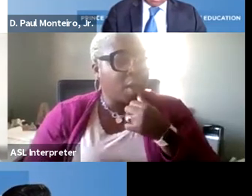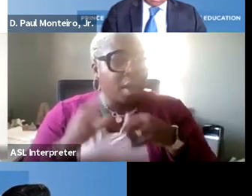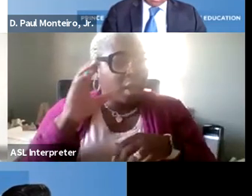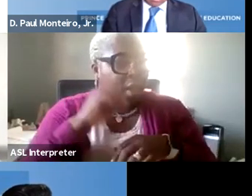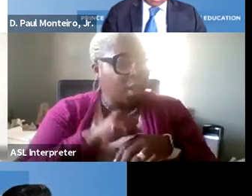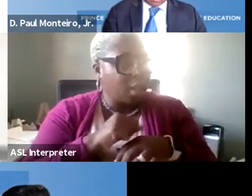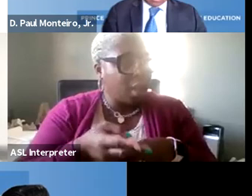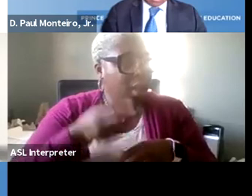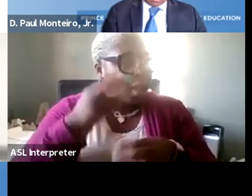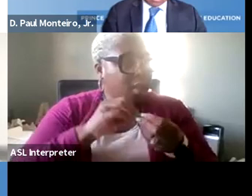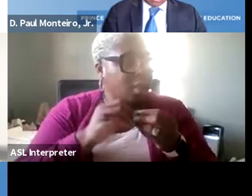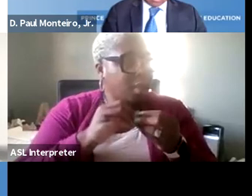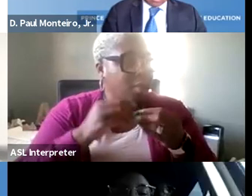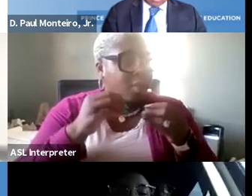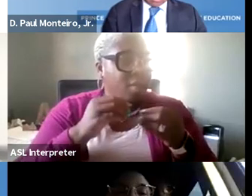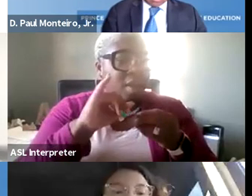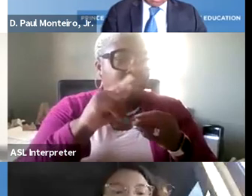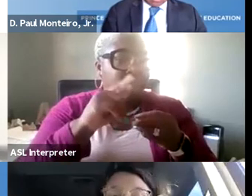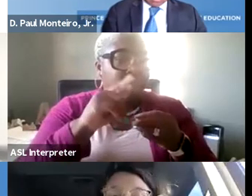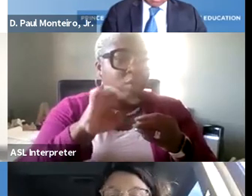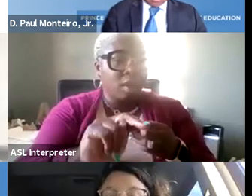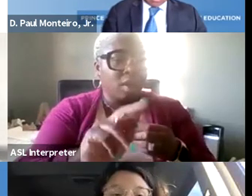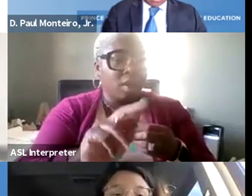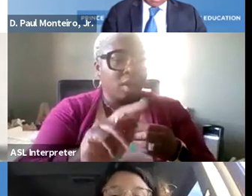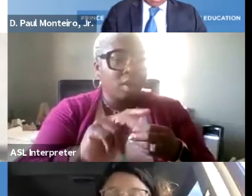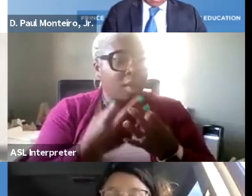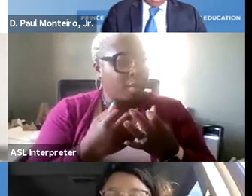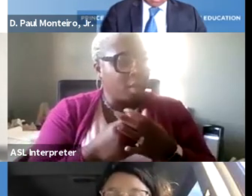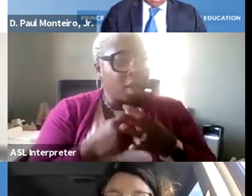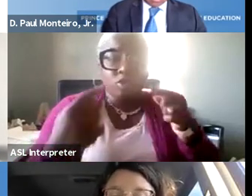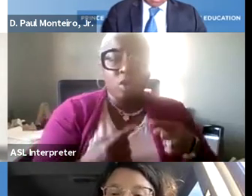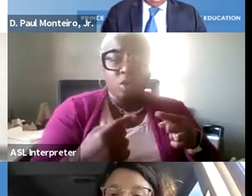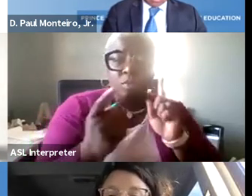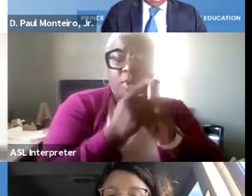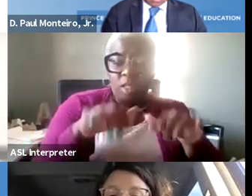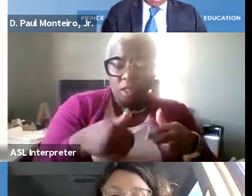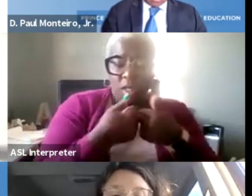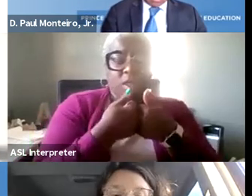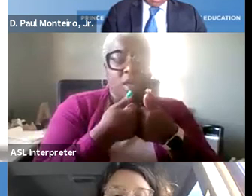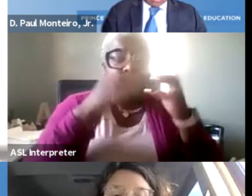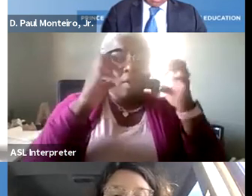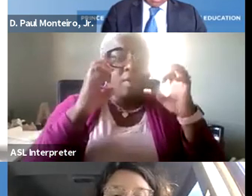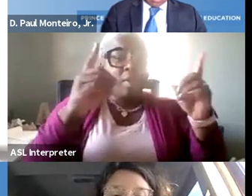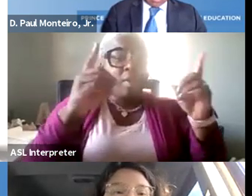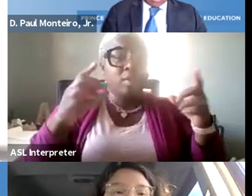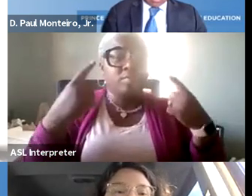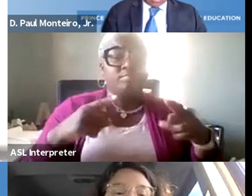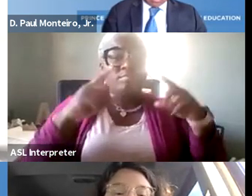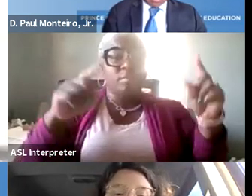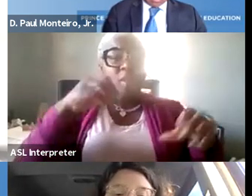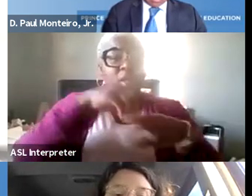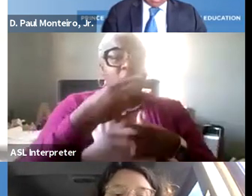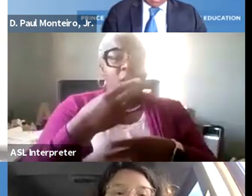have the highest number of immigrant families. These are areas where most students struggle to meet the challenges of academic attainment and high school